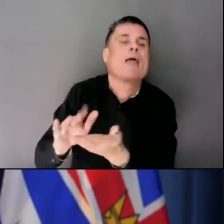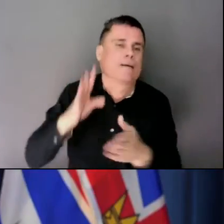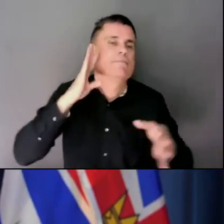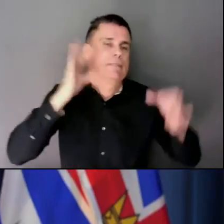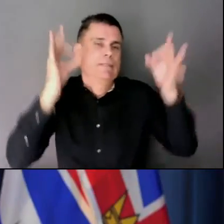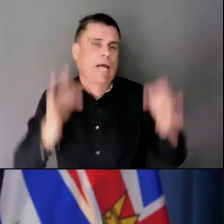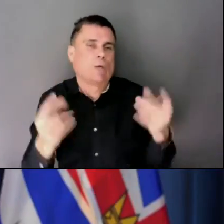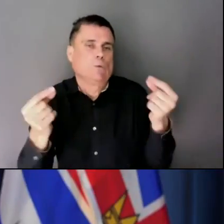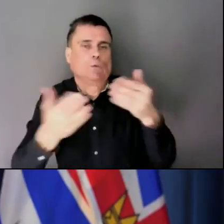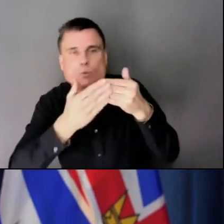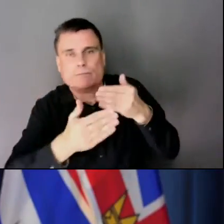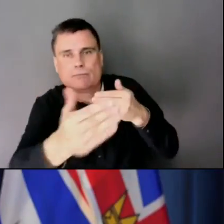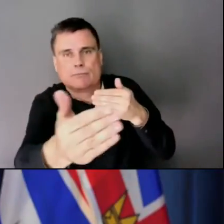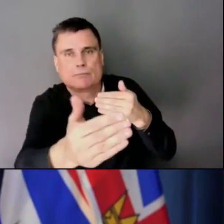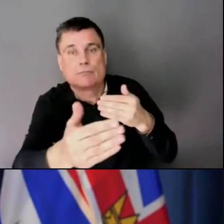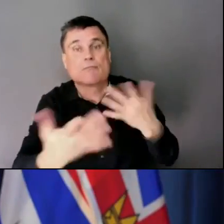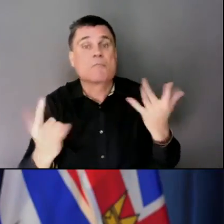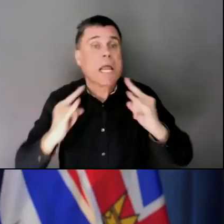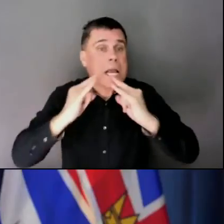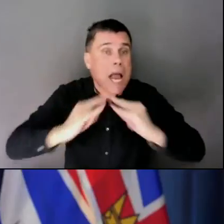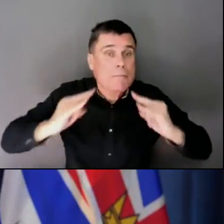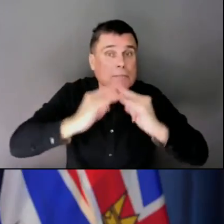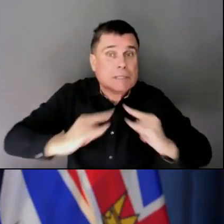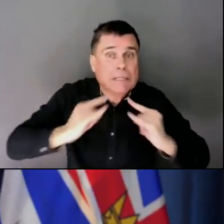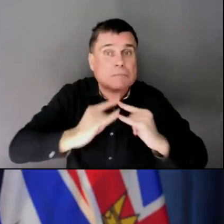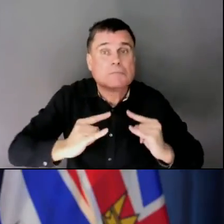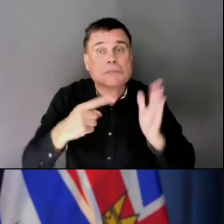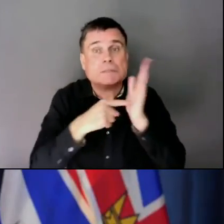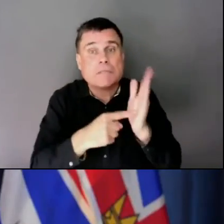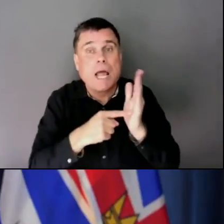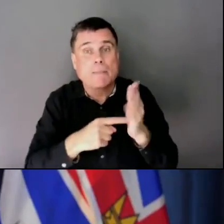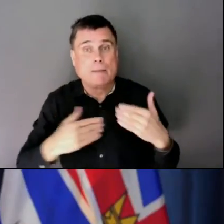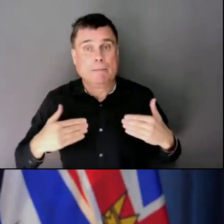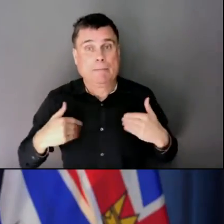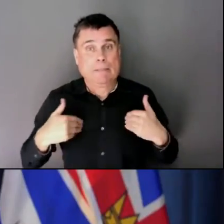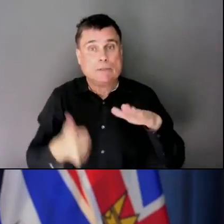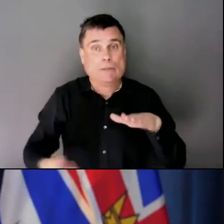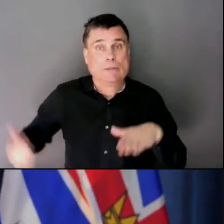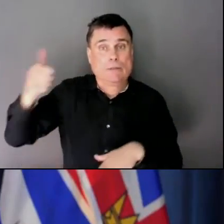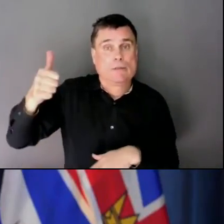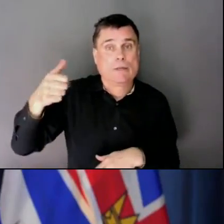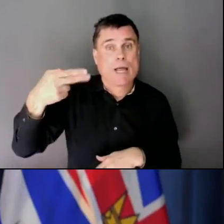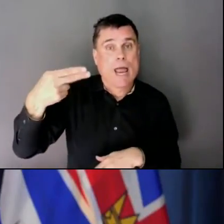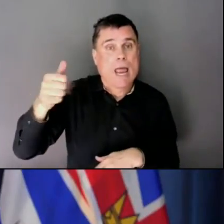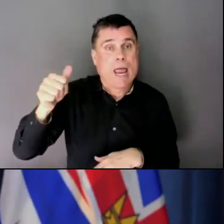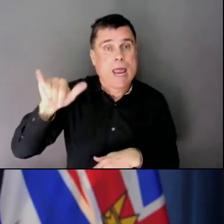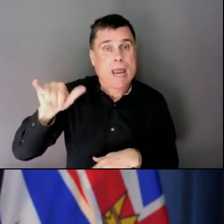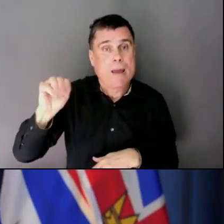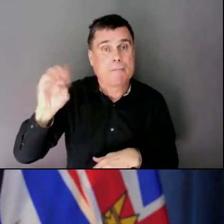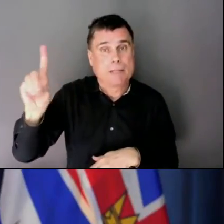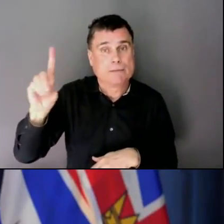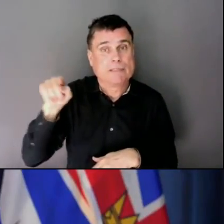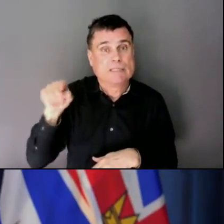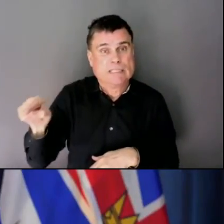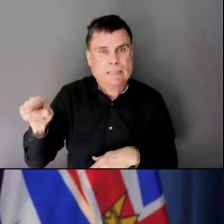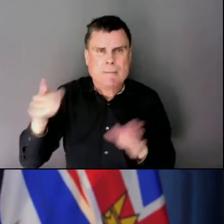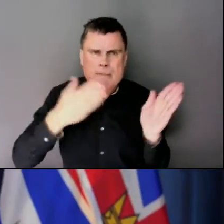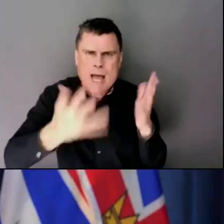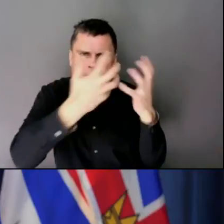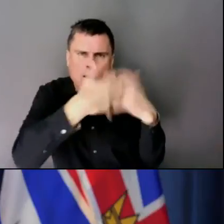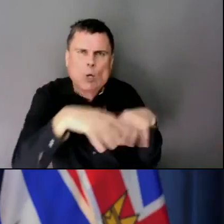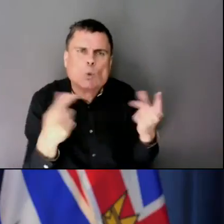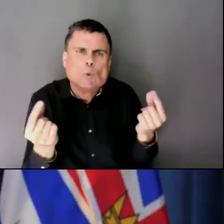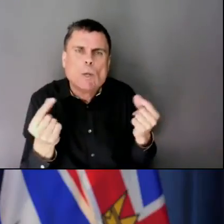respect to campgrounds, for example, Minister Hammond is working on a plan to make sure that we're ready to welcome British Columbians